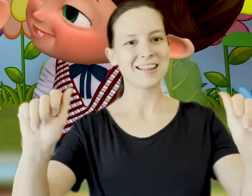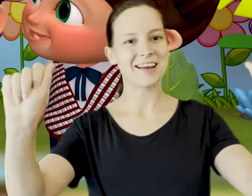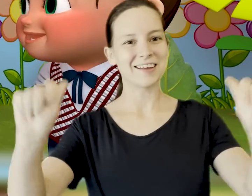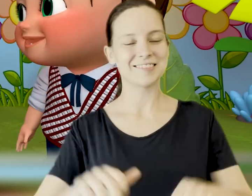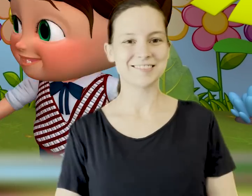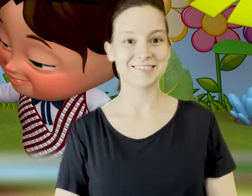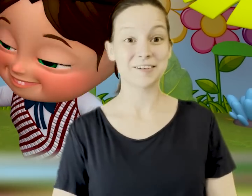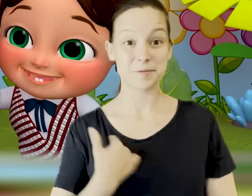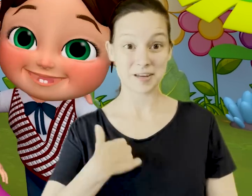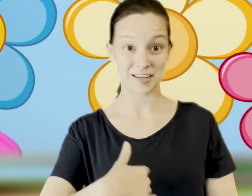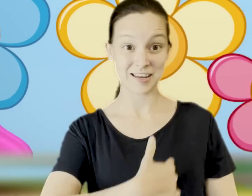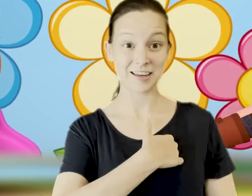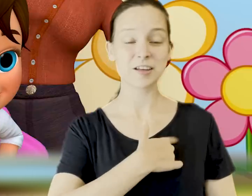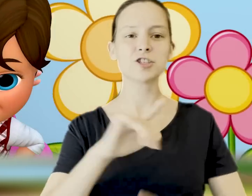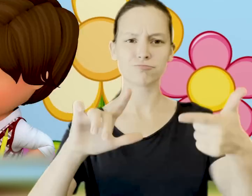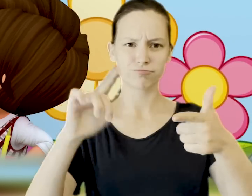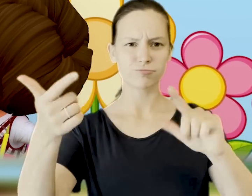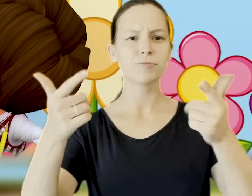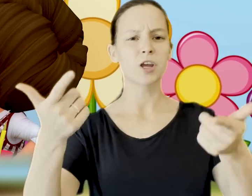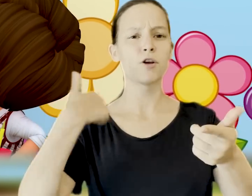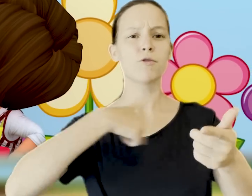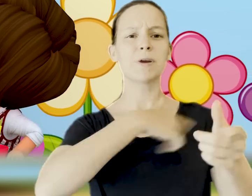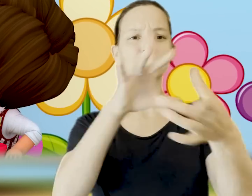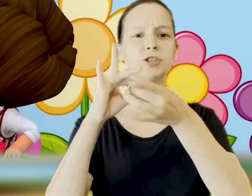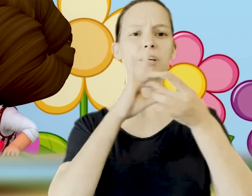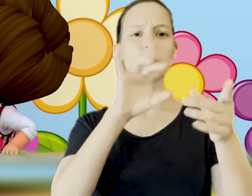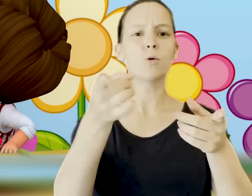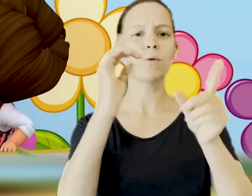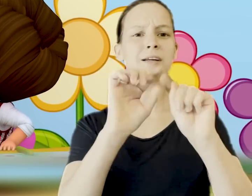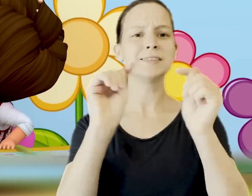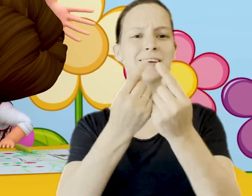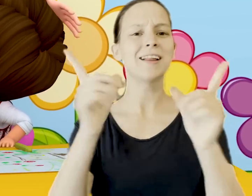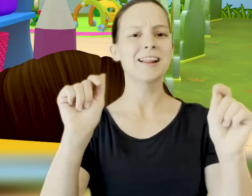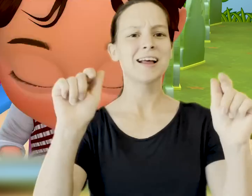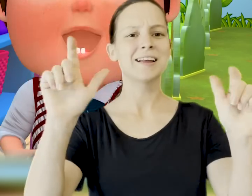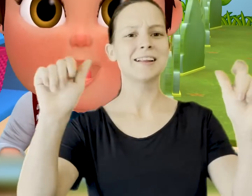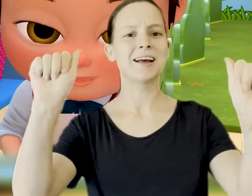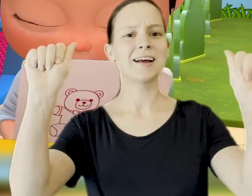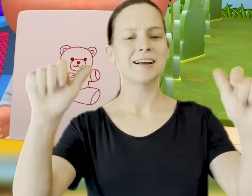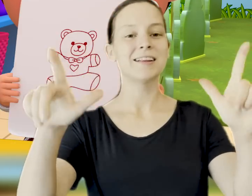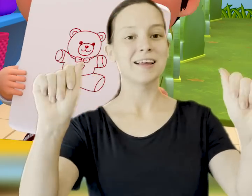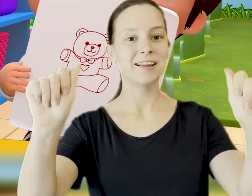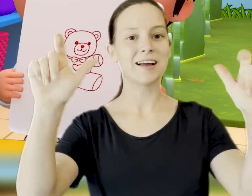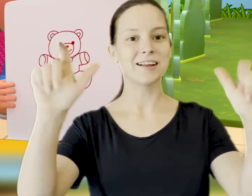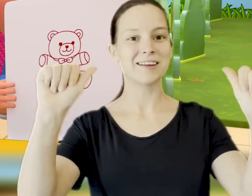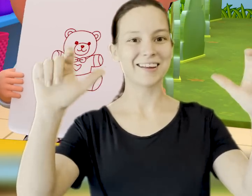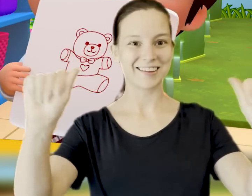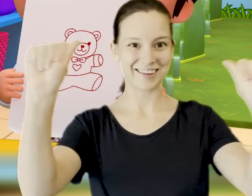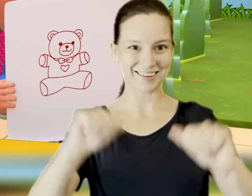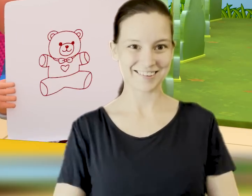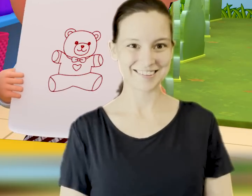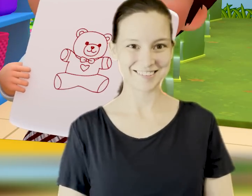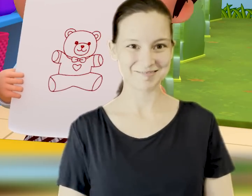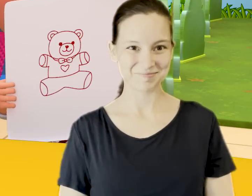scream La we take turns we are one team la la la la